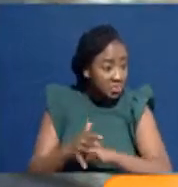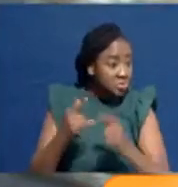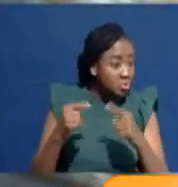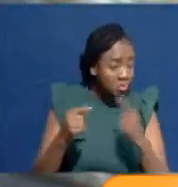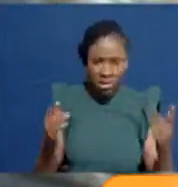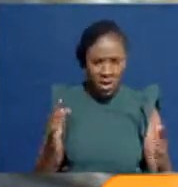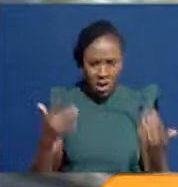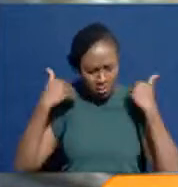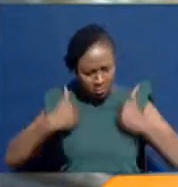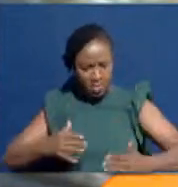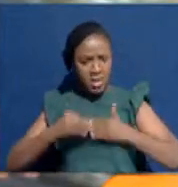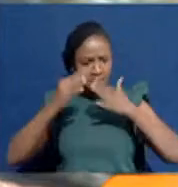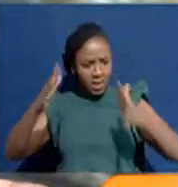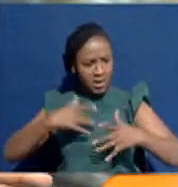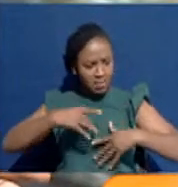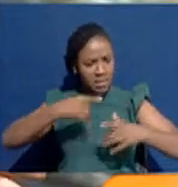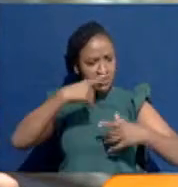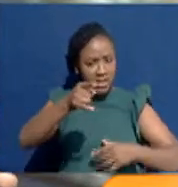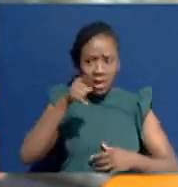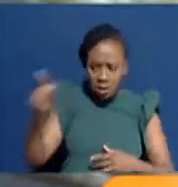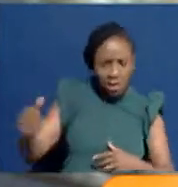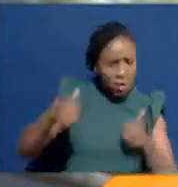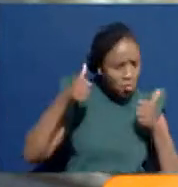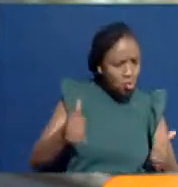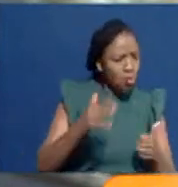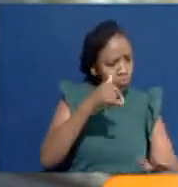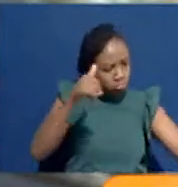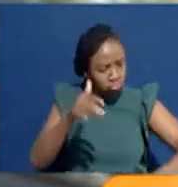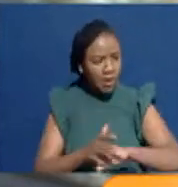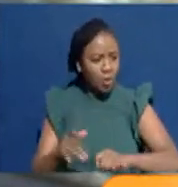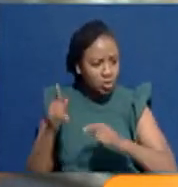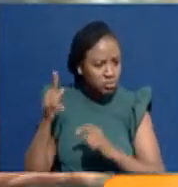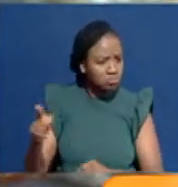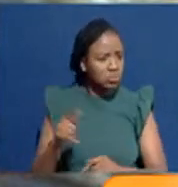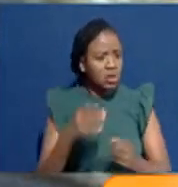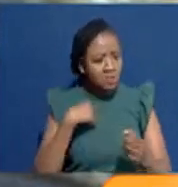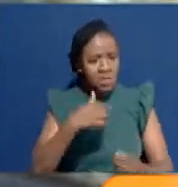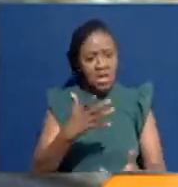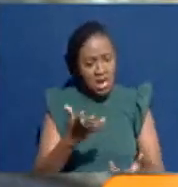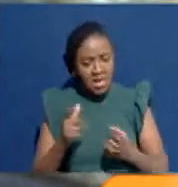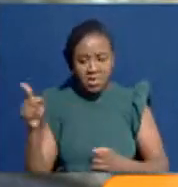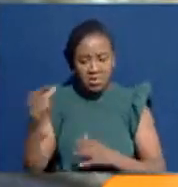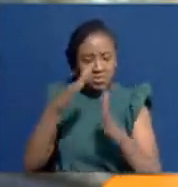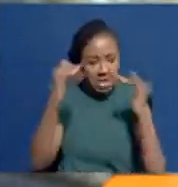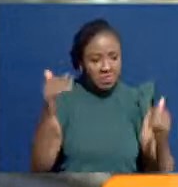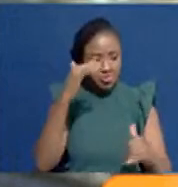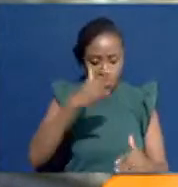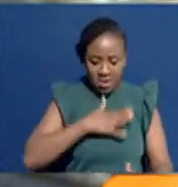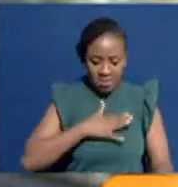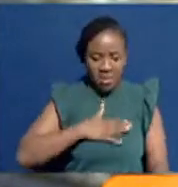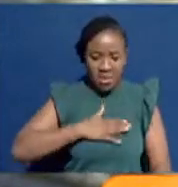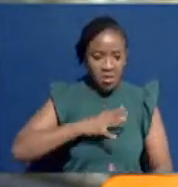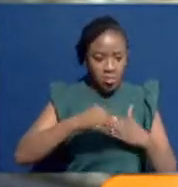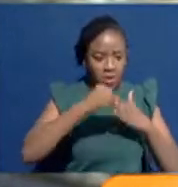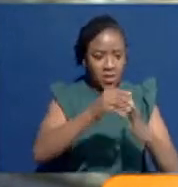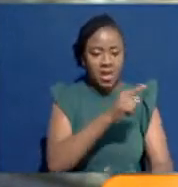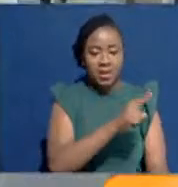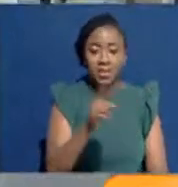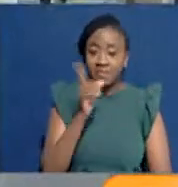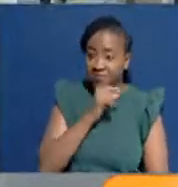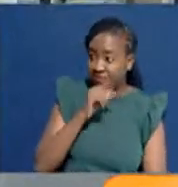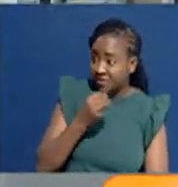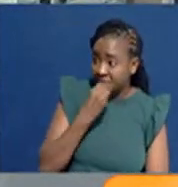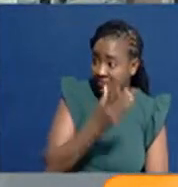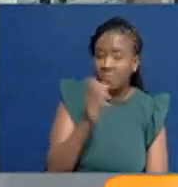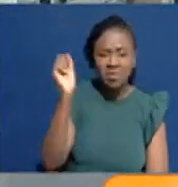I'm the leader. I should tell them the importance of the housing. And by the way, I need those houses in my constituency because I'm the leader. I'll guide them at the opportune time. Have